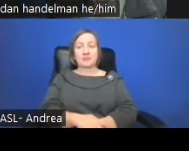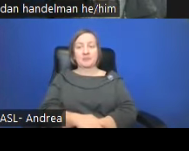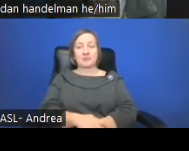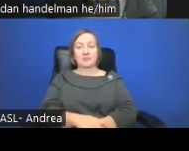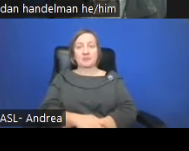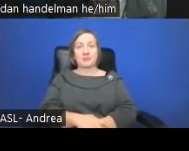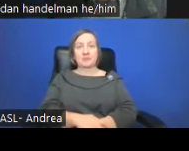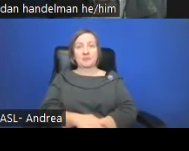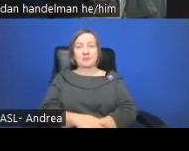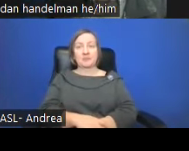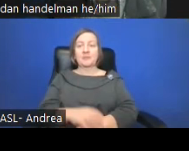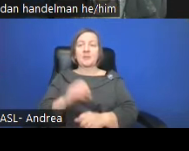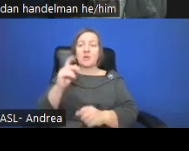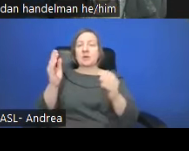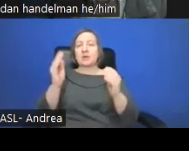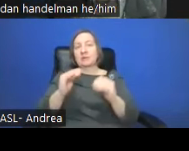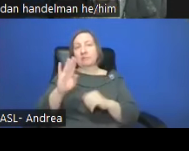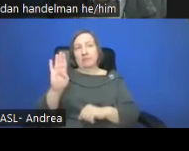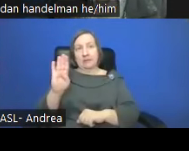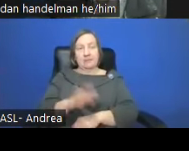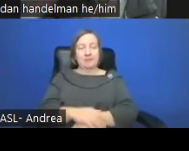Okay, let's go on to B then.